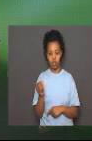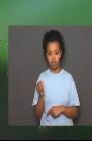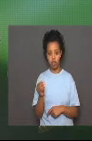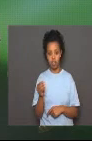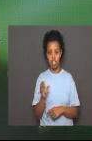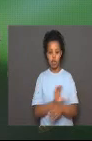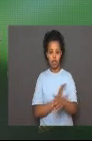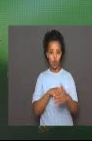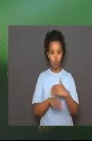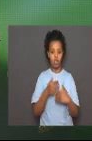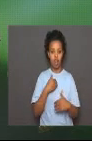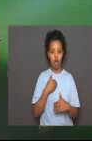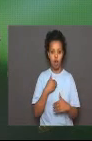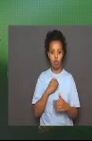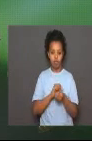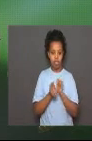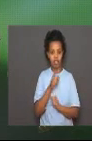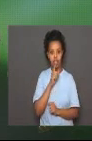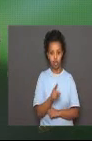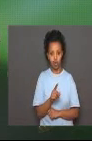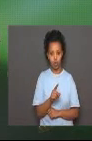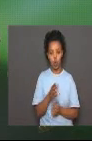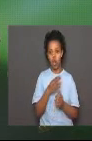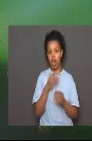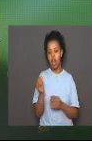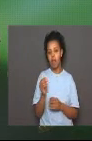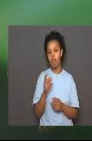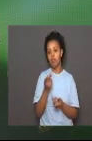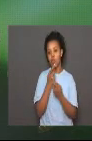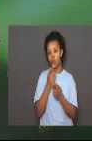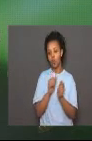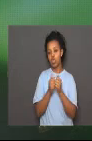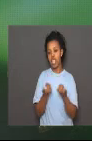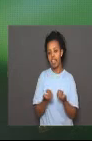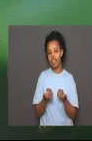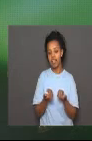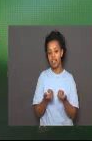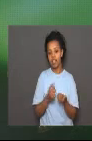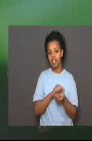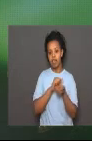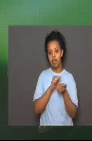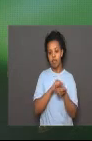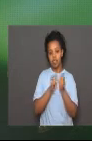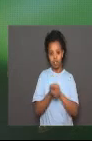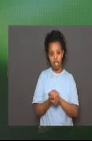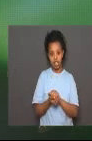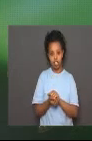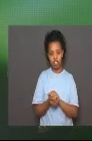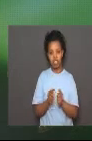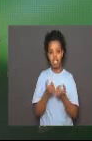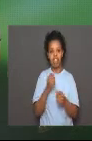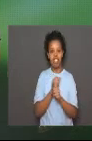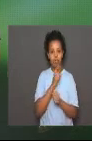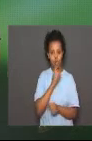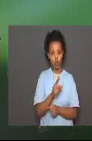within cells. We learned how proteins are made through translation. We